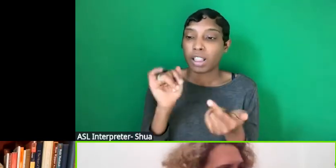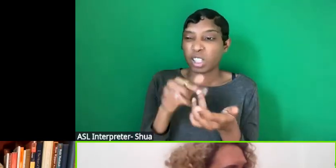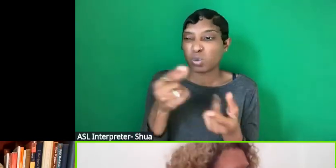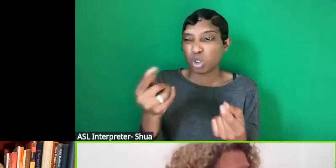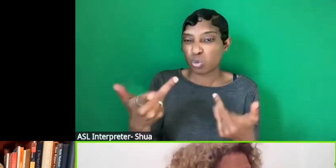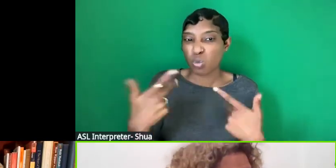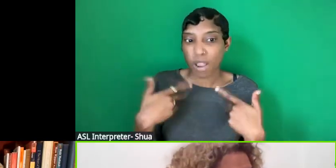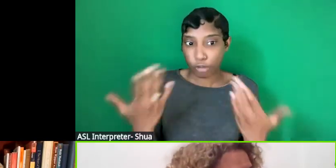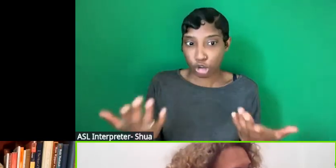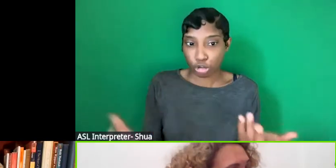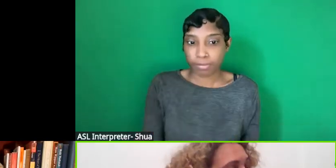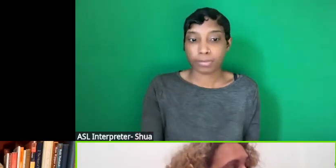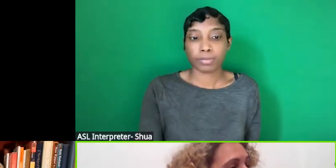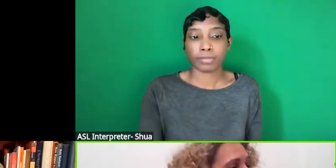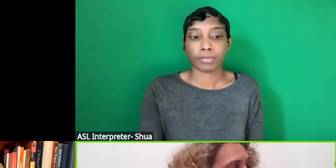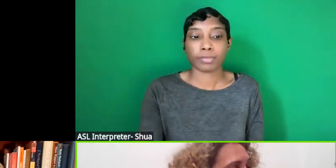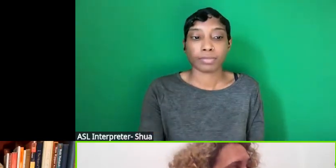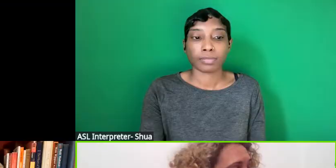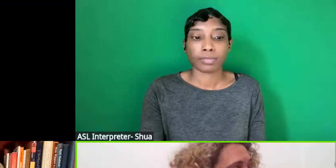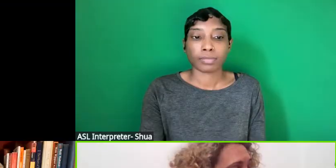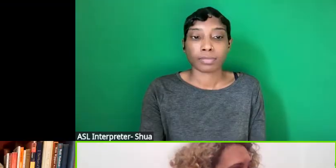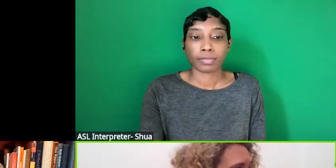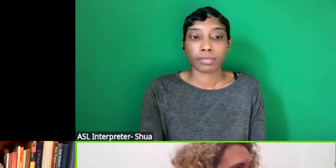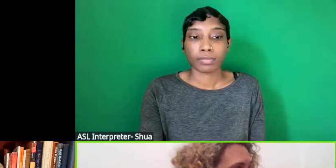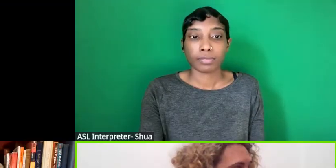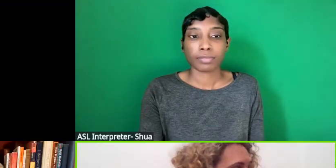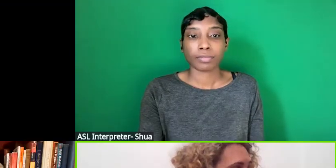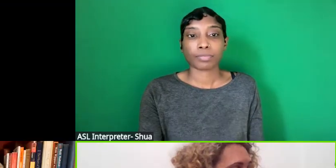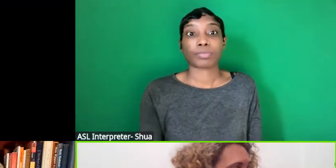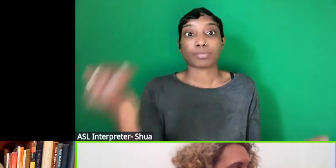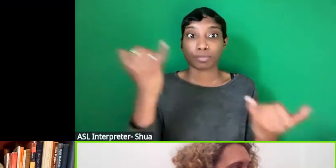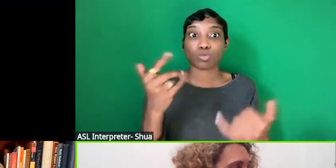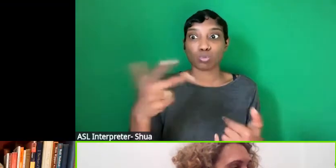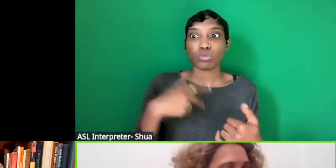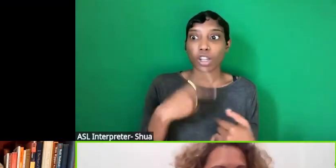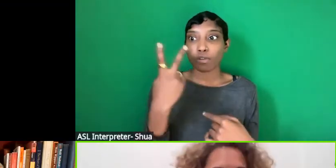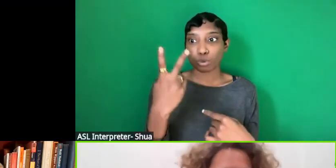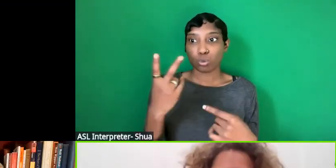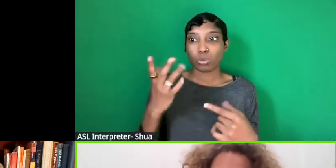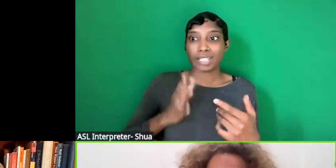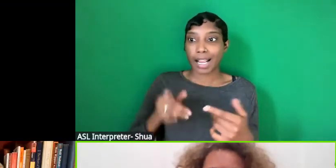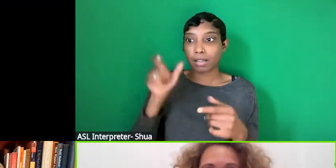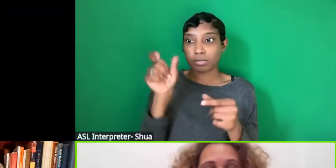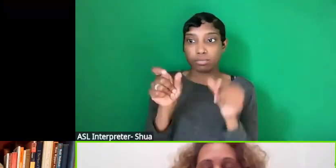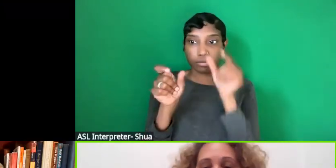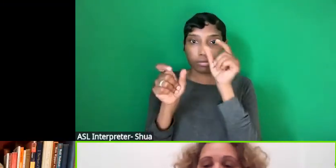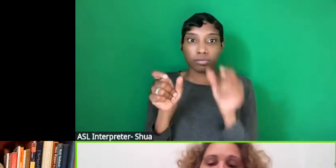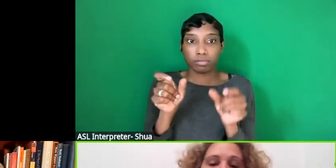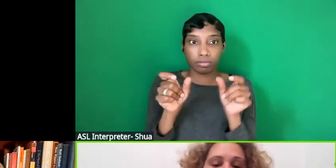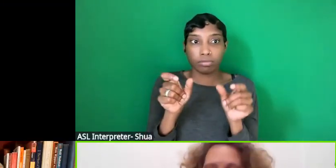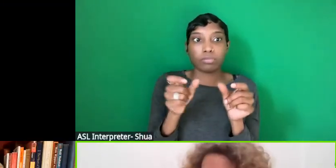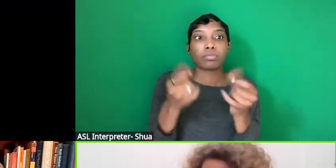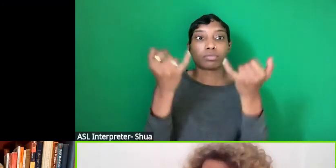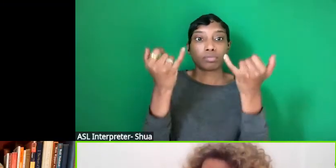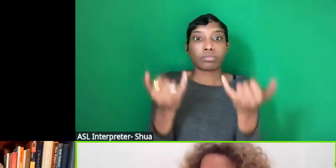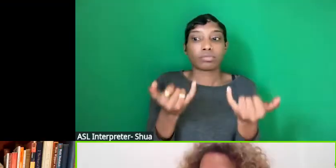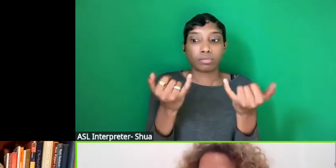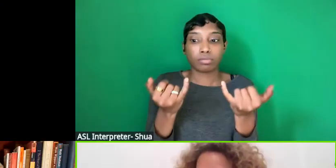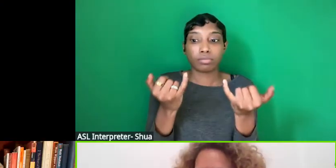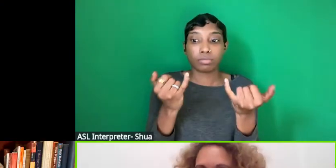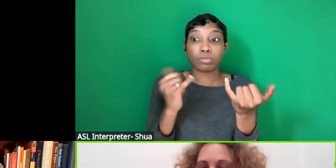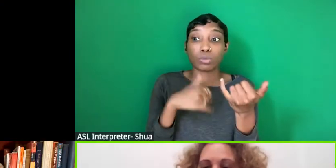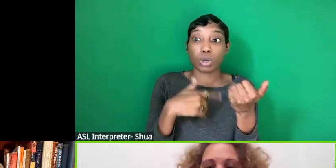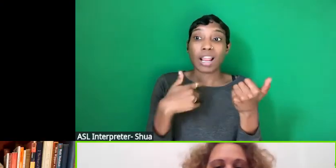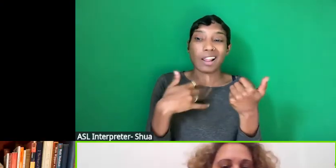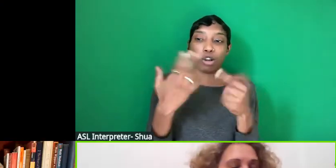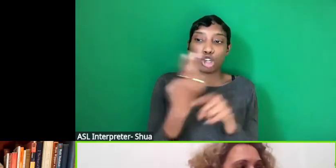here. But now you have these two other sides. Okay, so for that, we're going to revisit our tape once